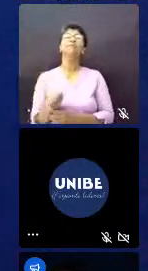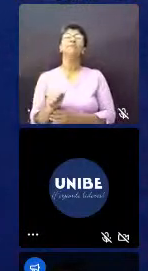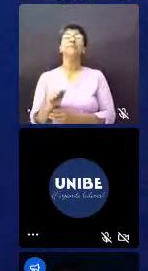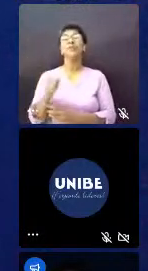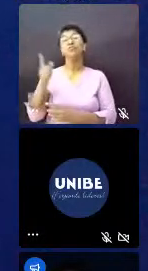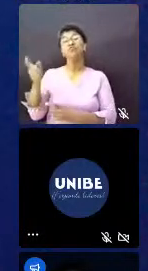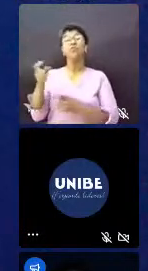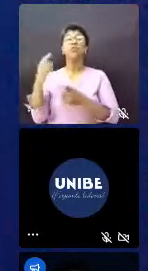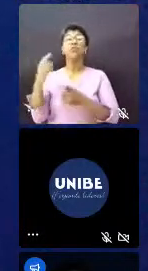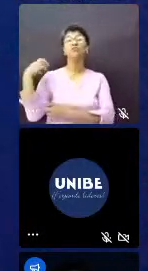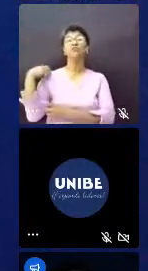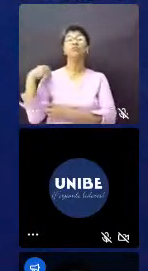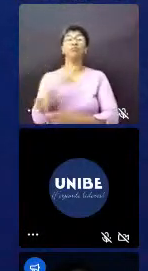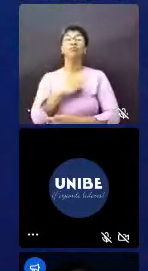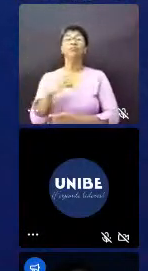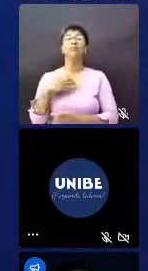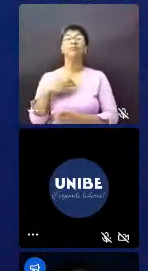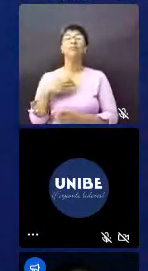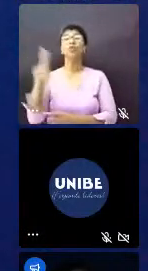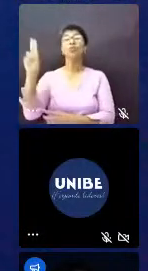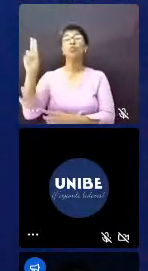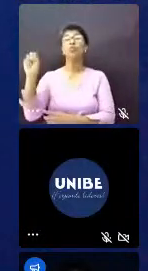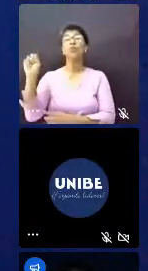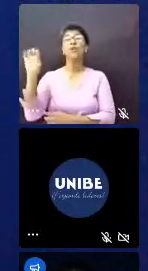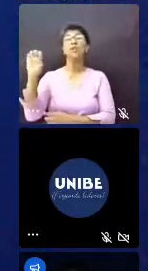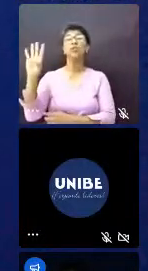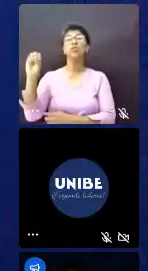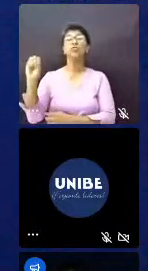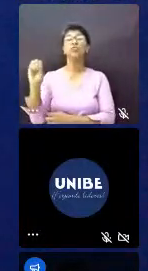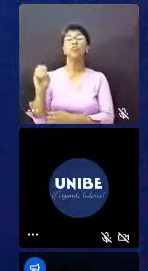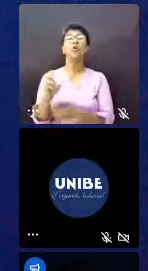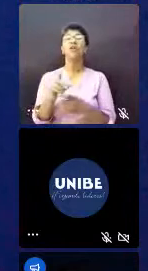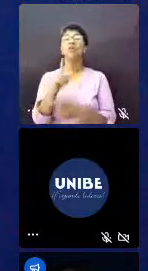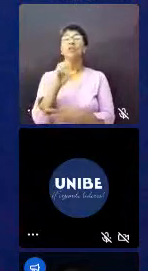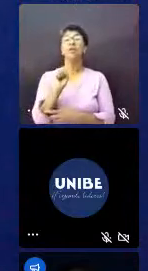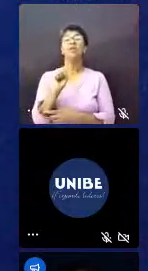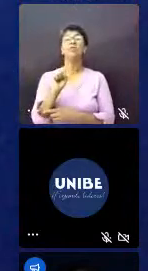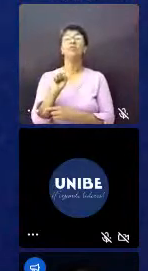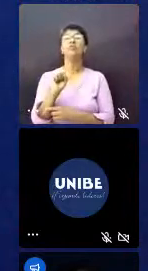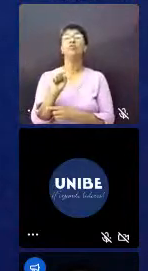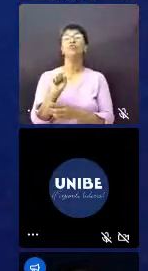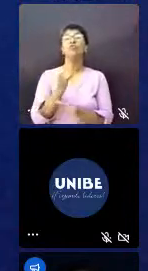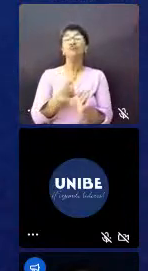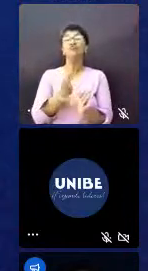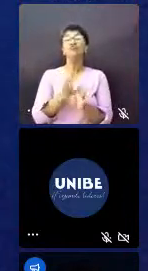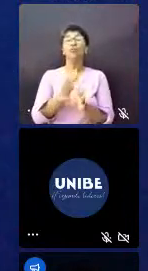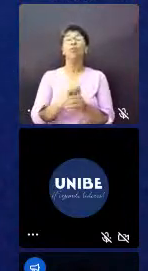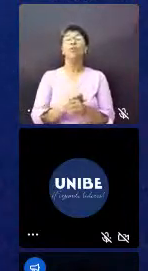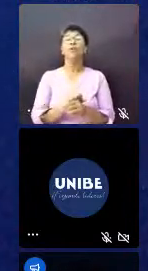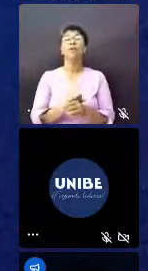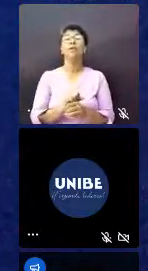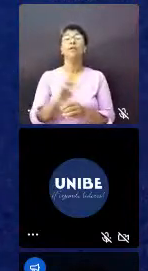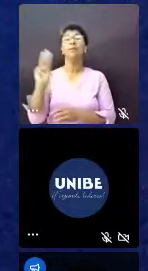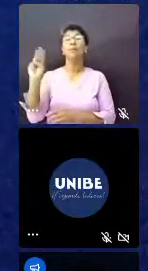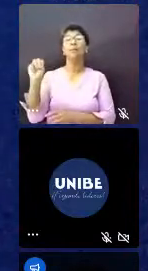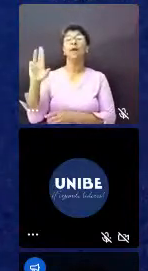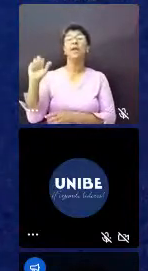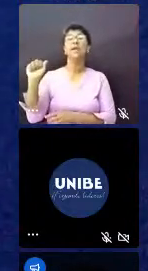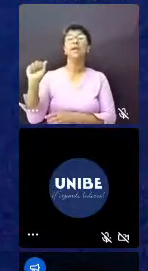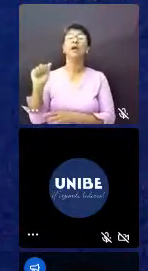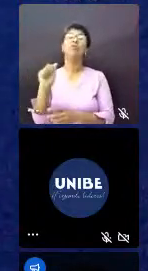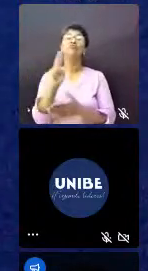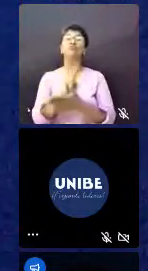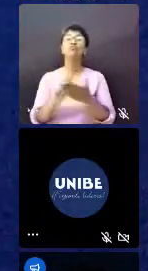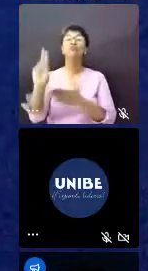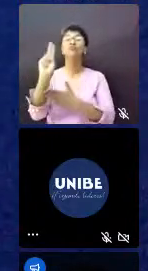the chairholder of the UNESCO Janusz Korczak Chair in Social Pedagogy from the Maria Grzegorzewska University